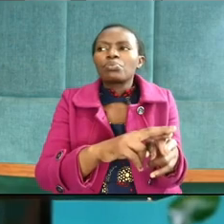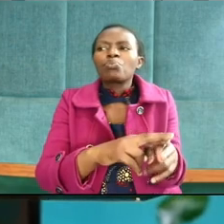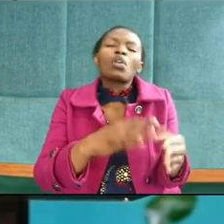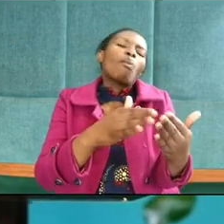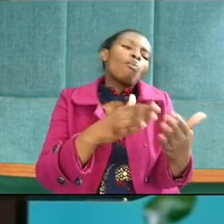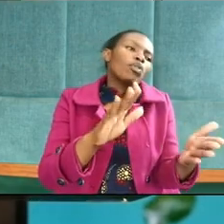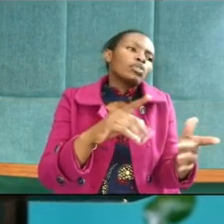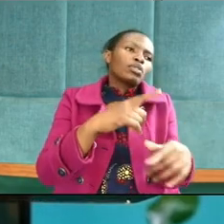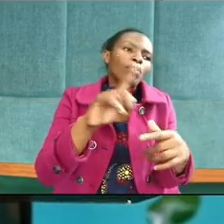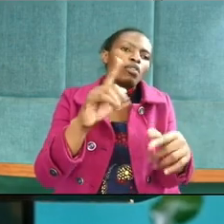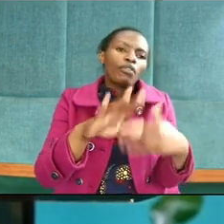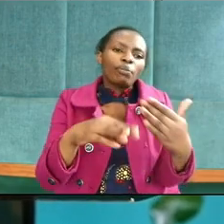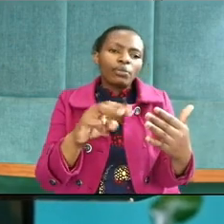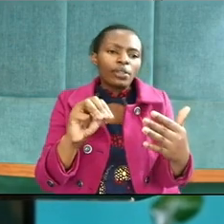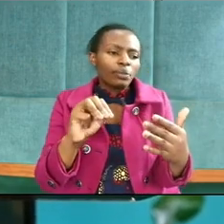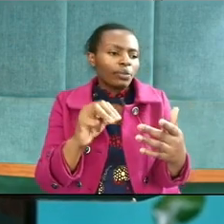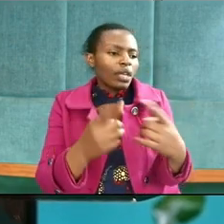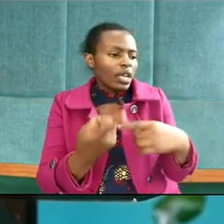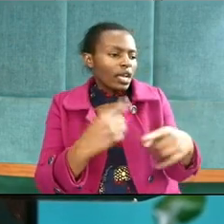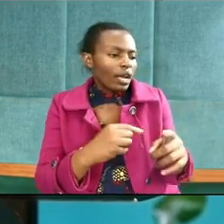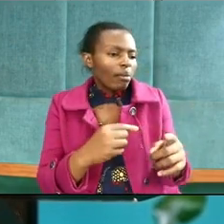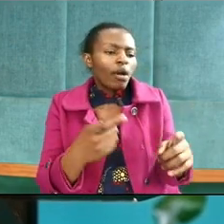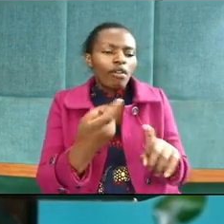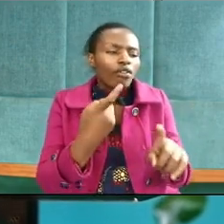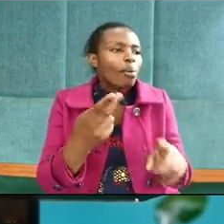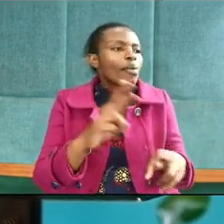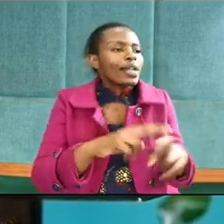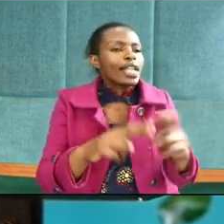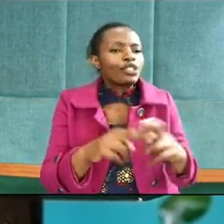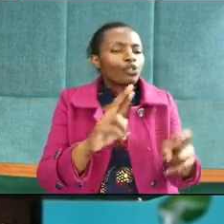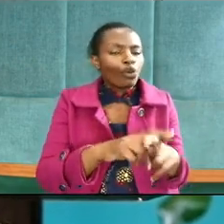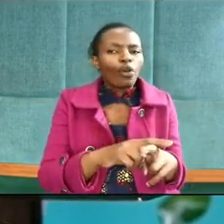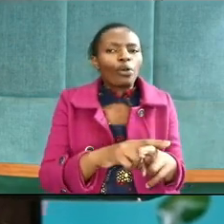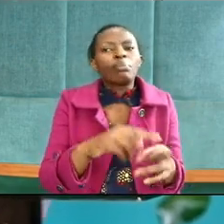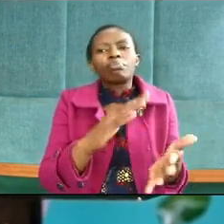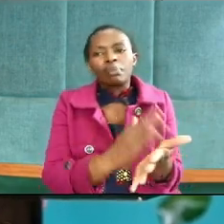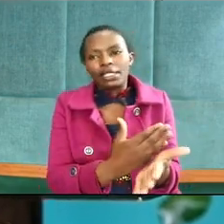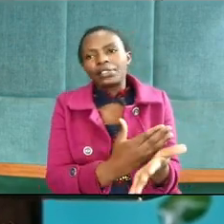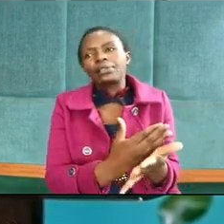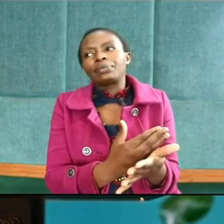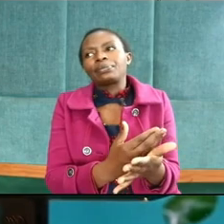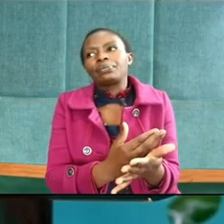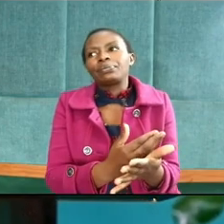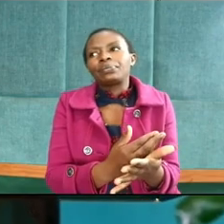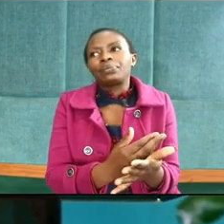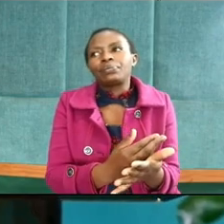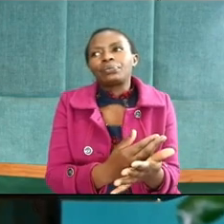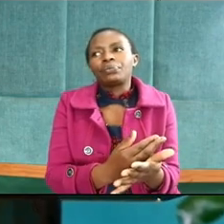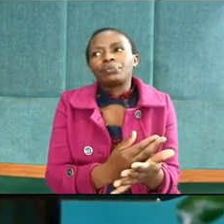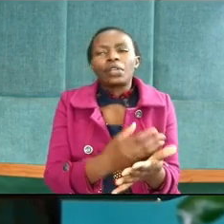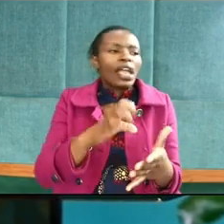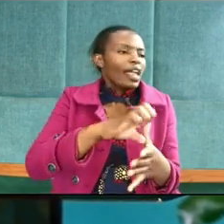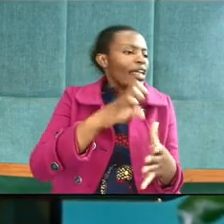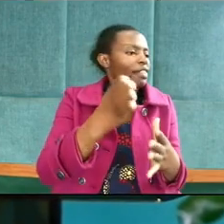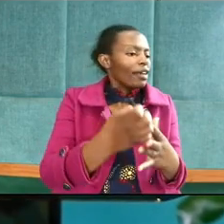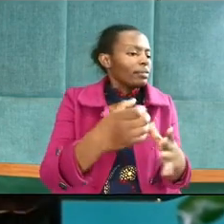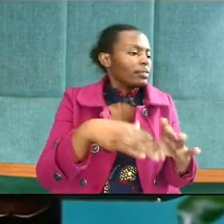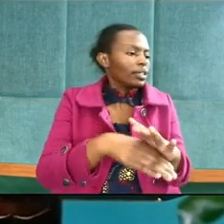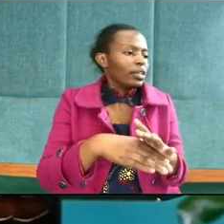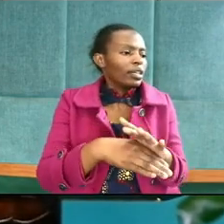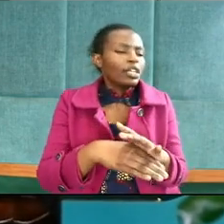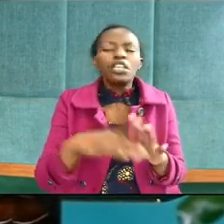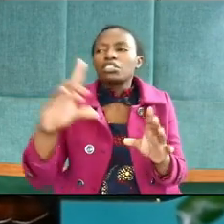are stemming from relational perspectives. It's either in social, in